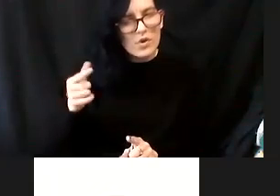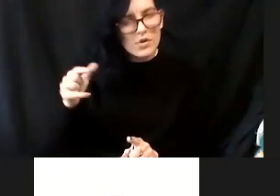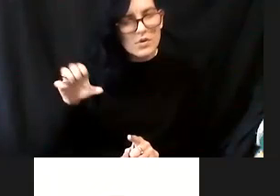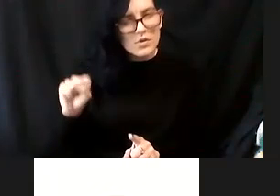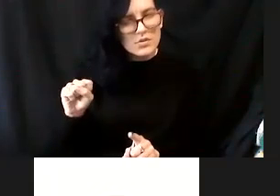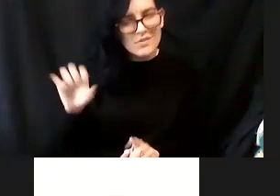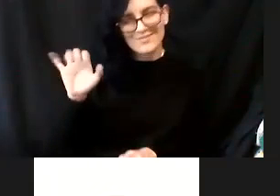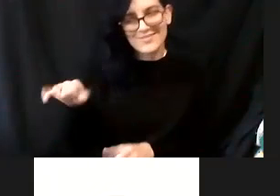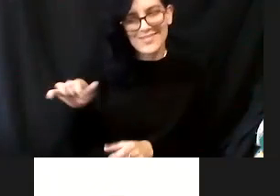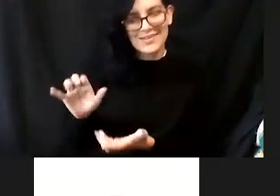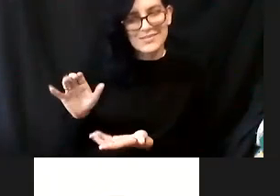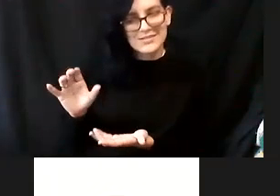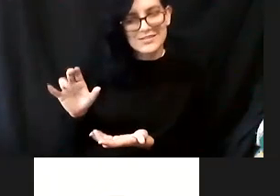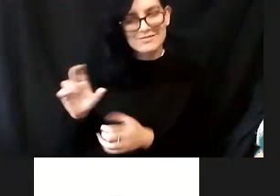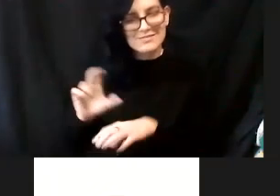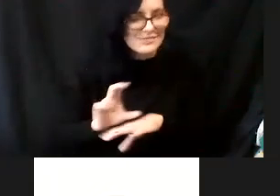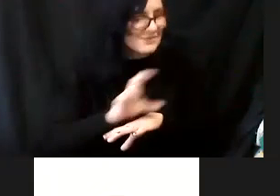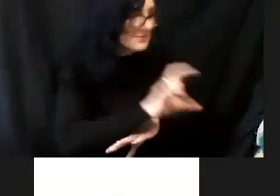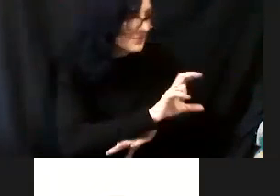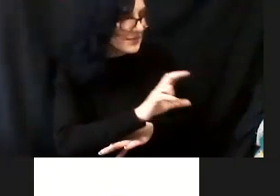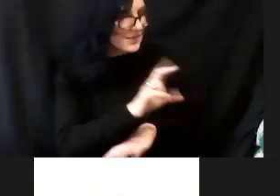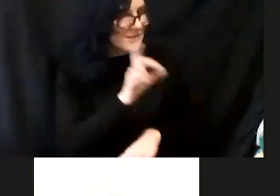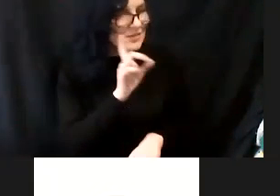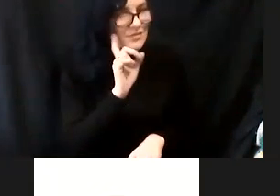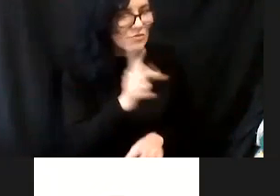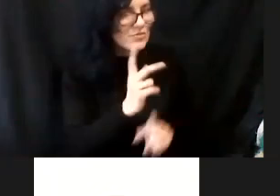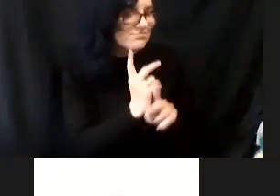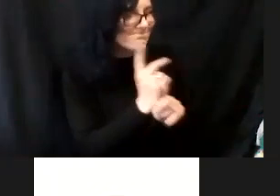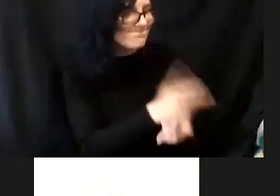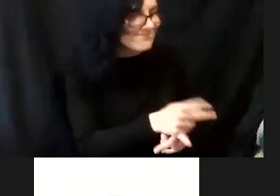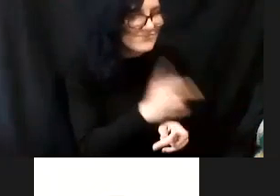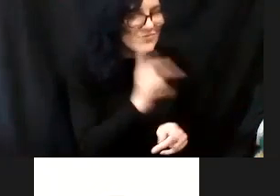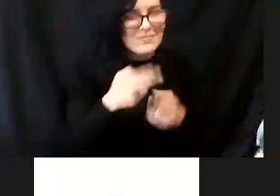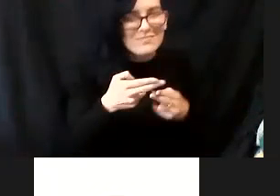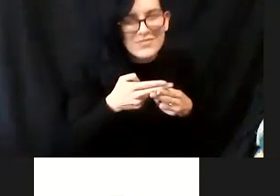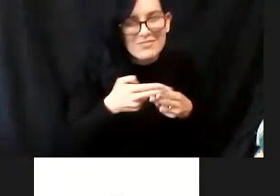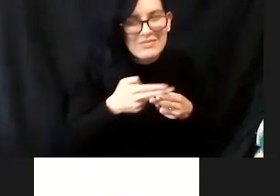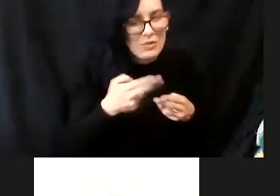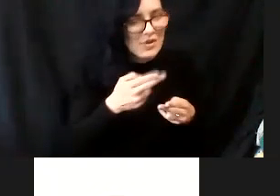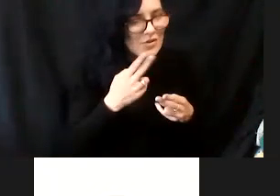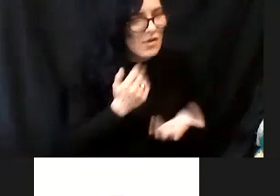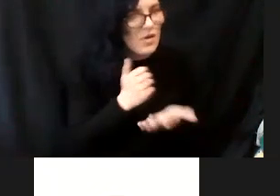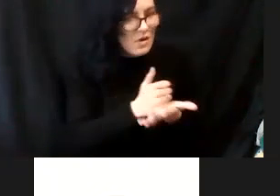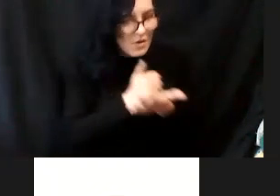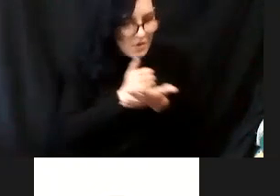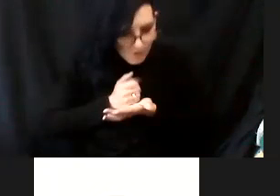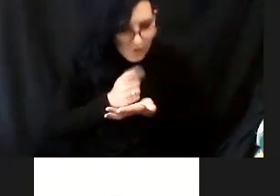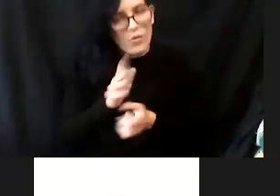with some temporary relief while so many of us are struggling due to